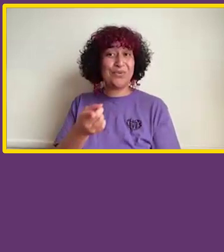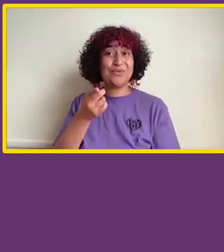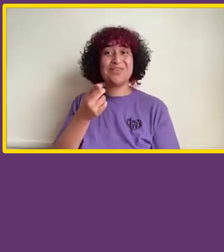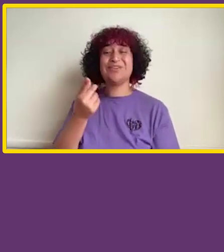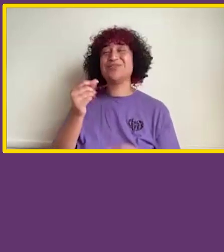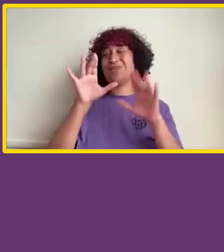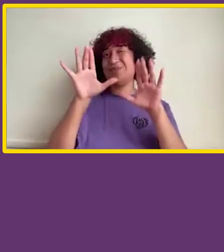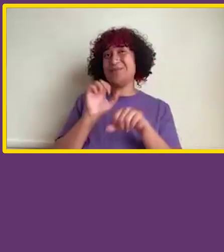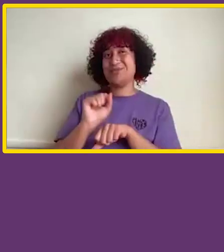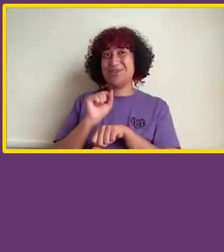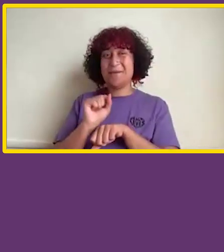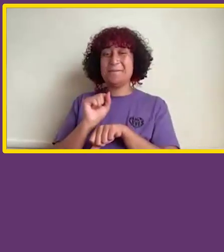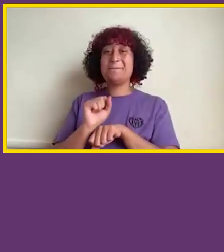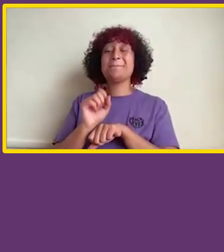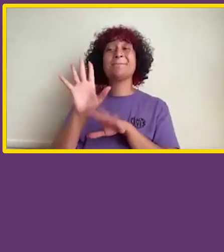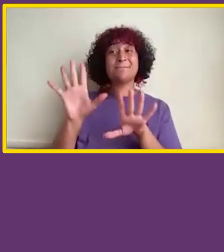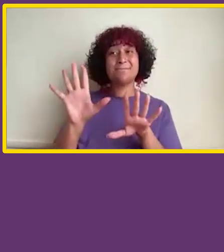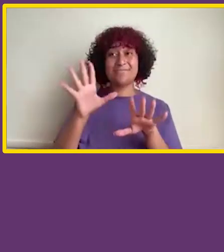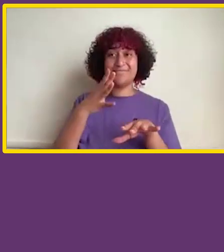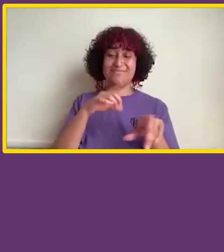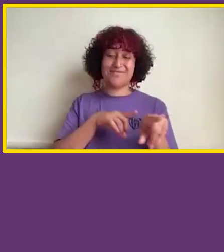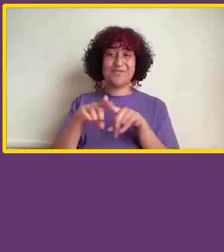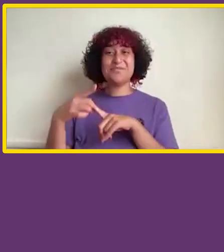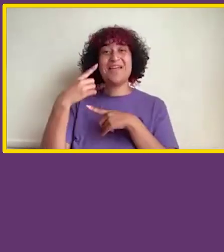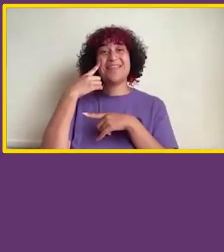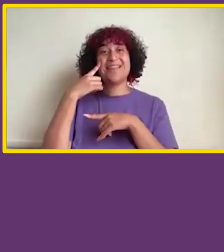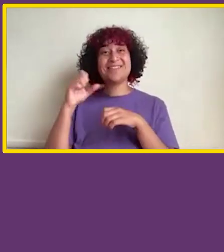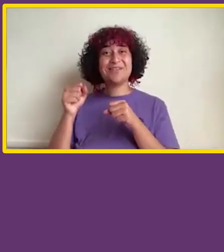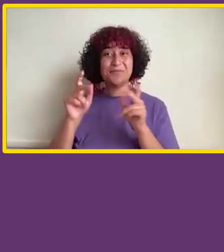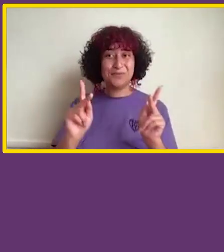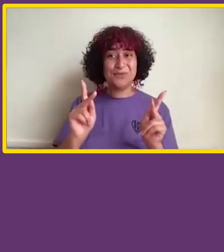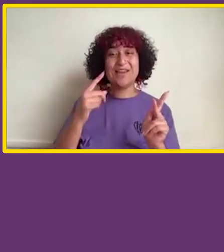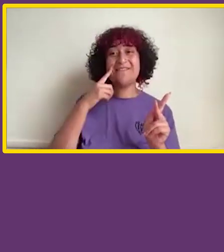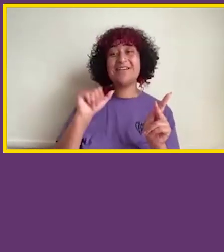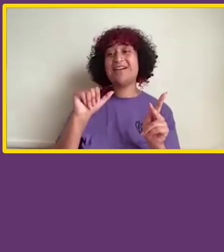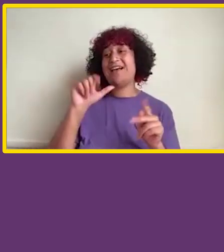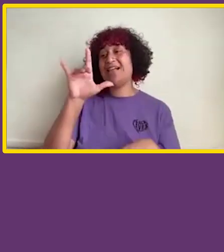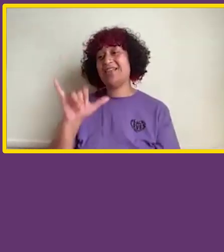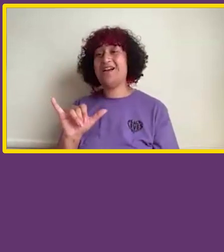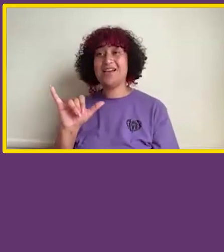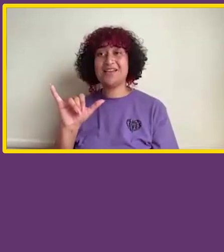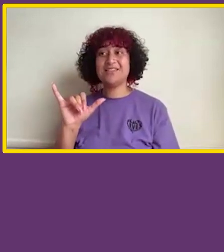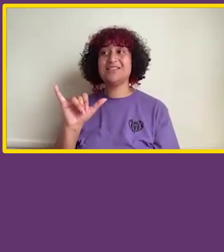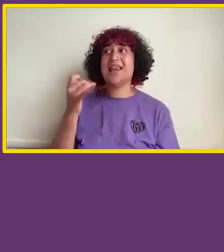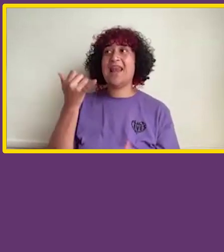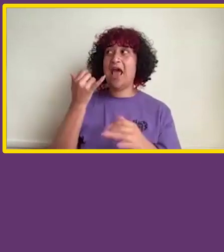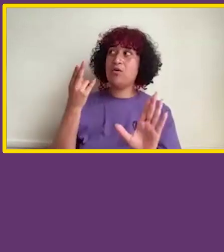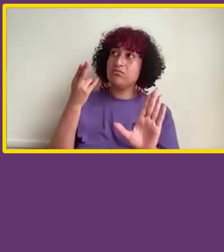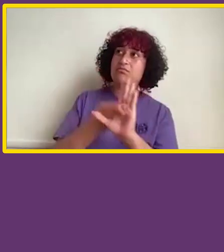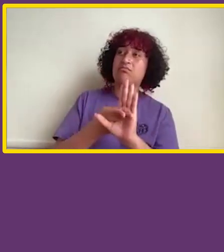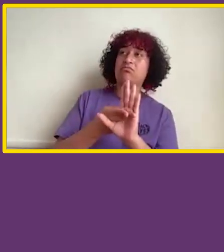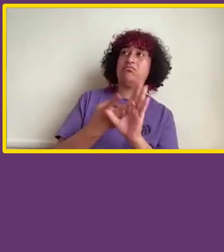an incredible job. And also, I think that there's an opportunity for allies to step in and stand